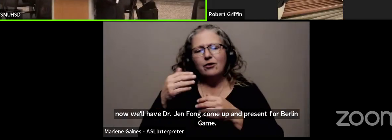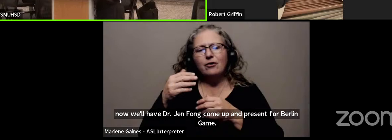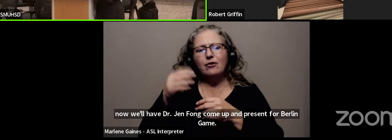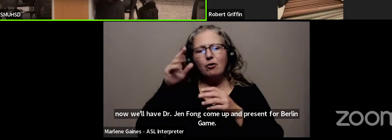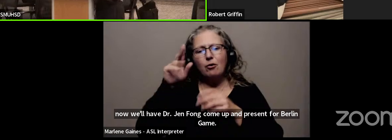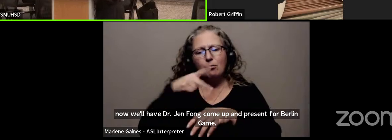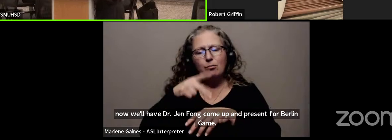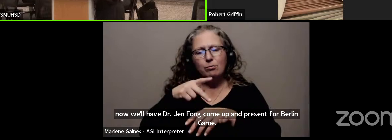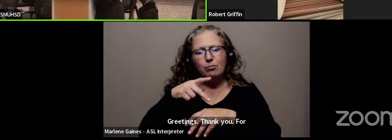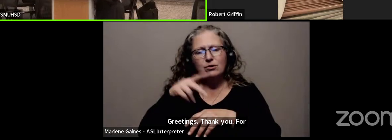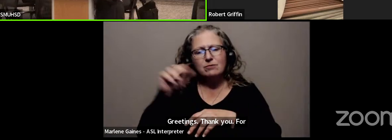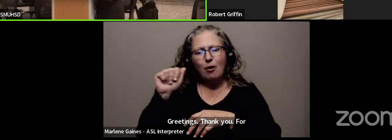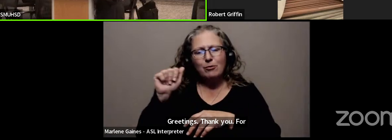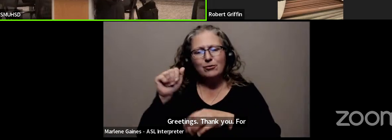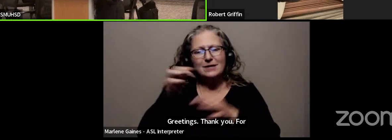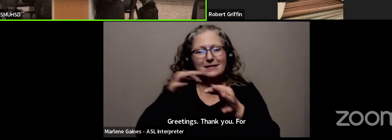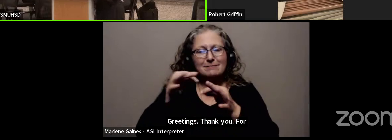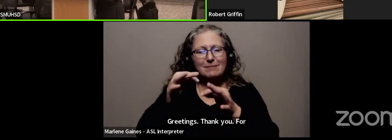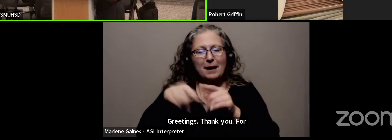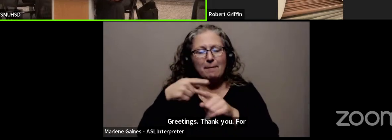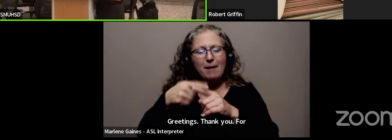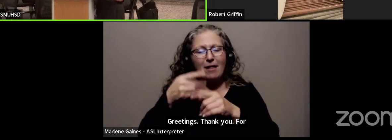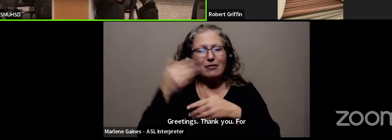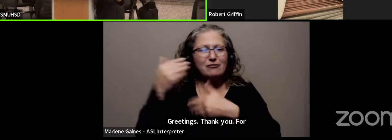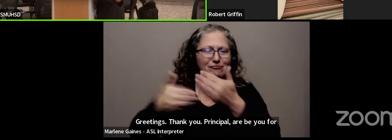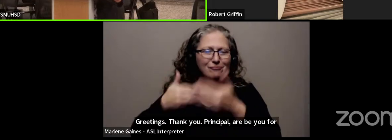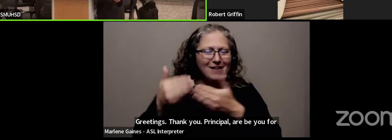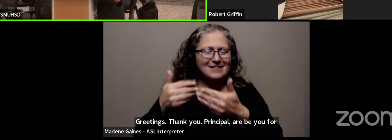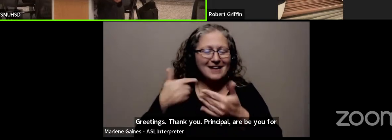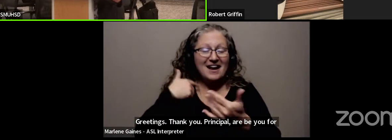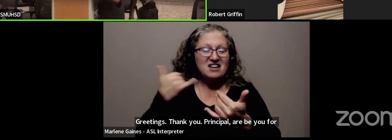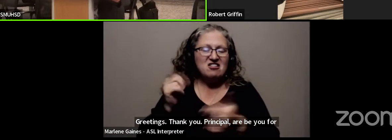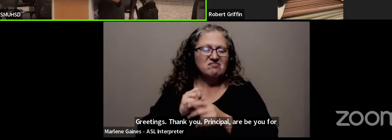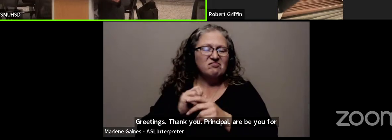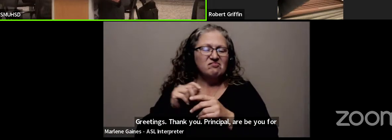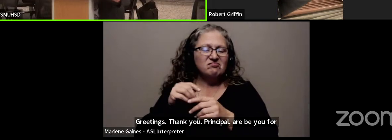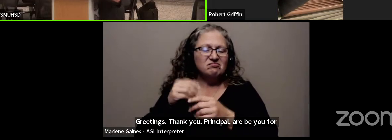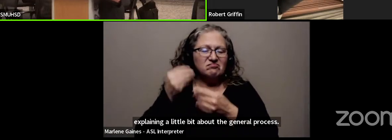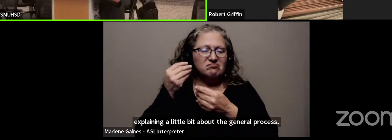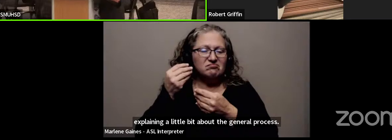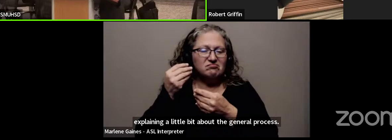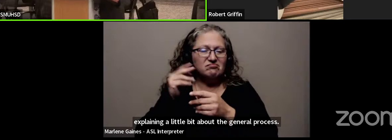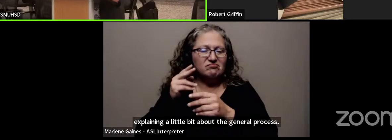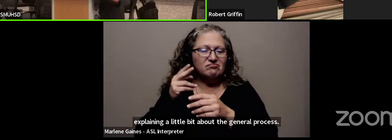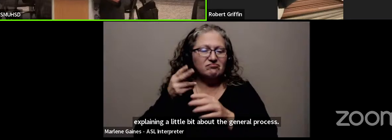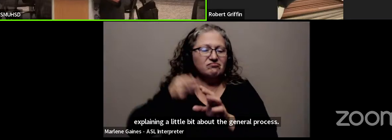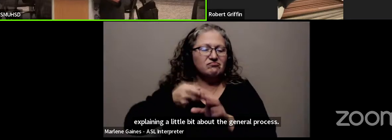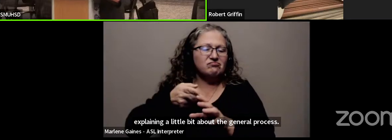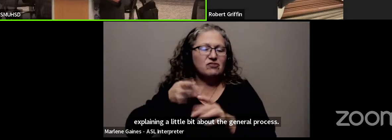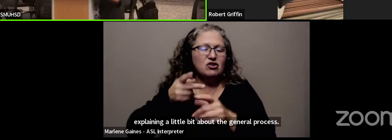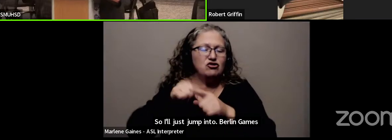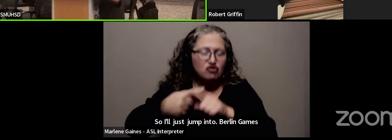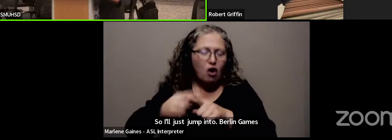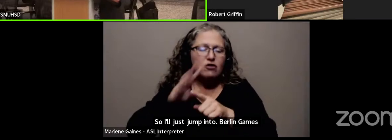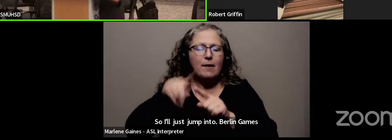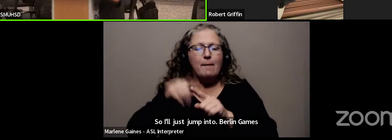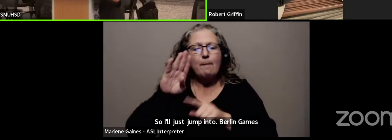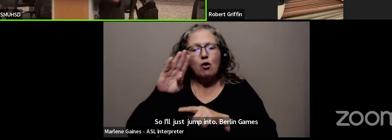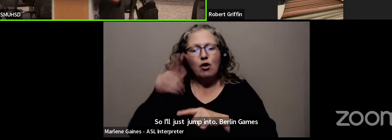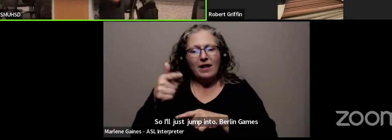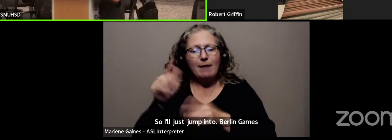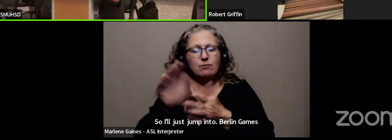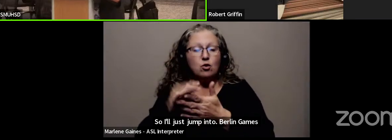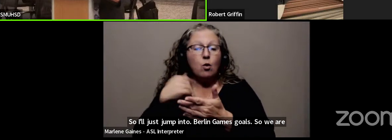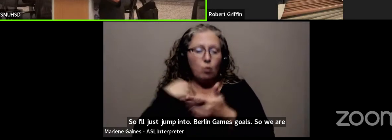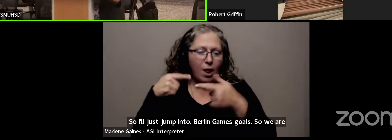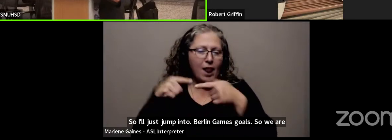Principal Arbizu, for explaining a little bit about the general process. So I'll just jump into Burlingame's goals. So we are aligned